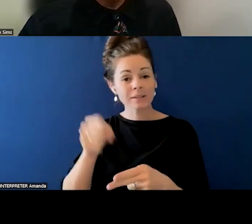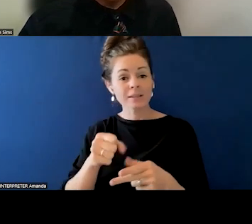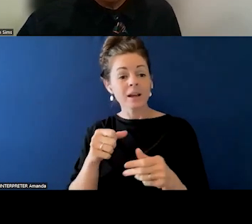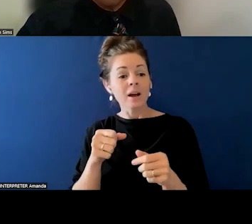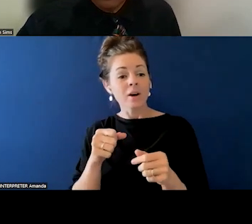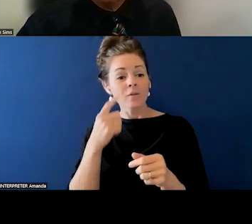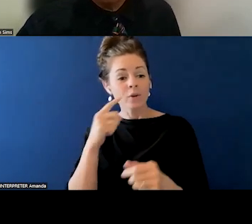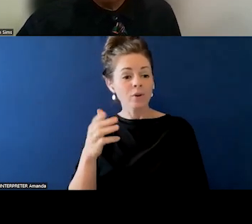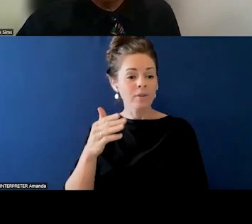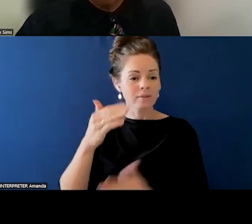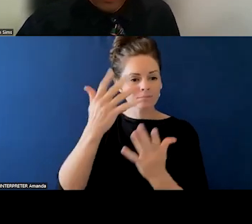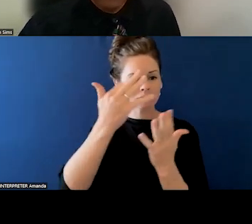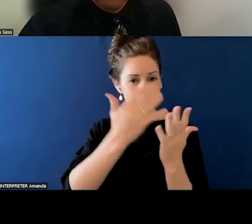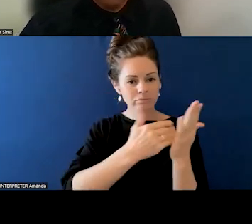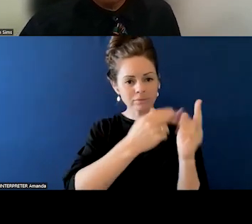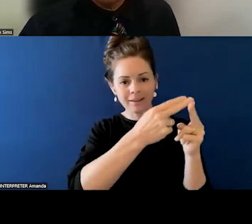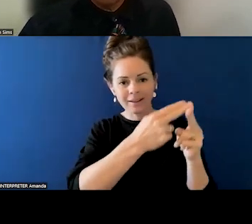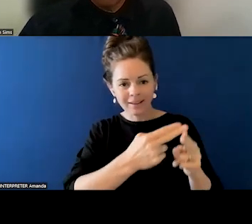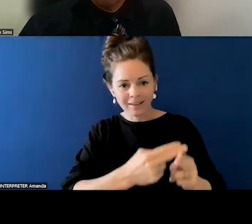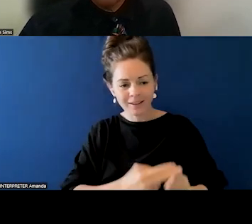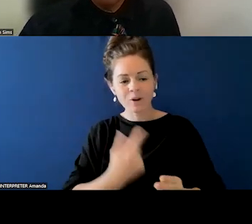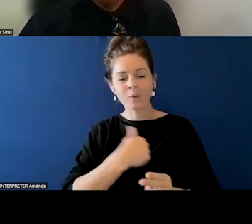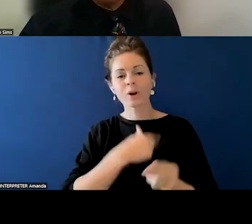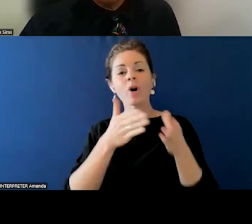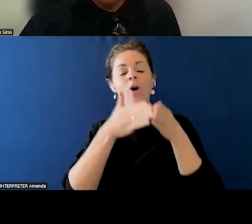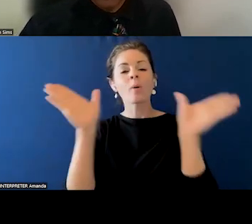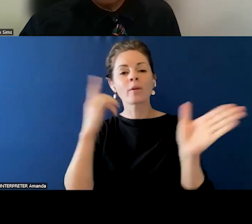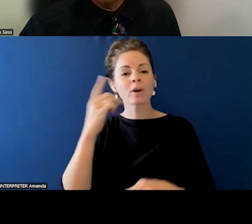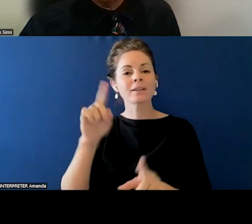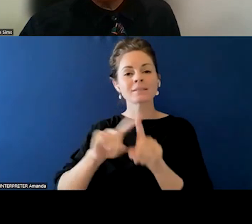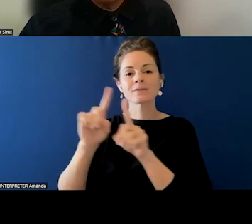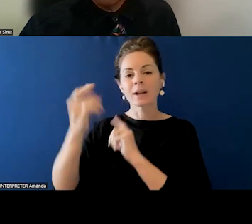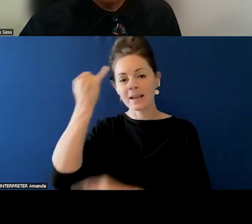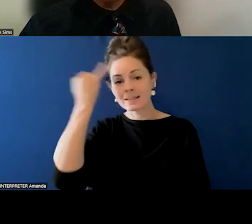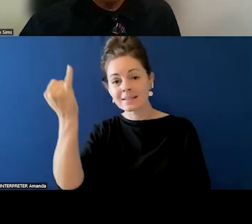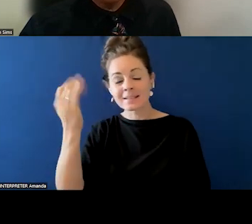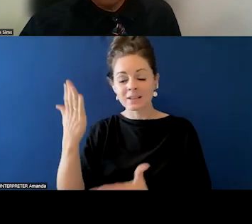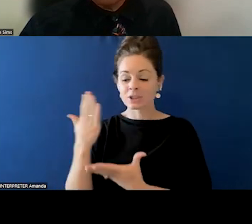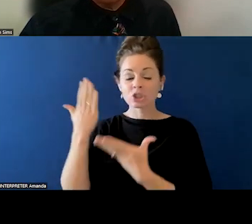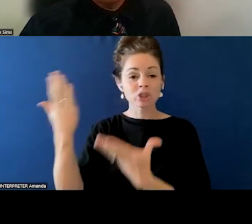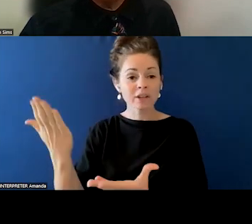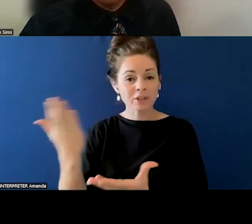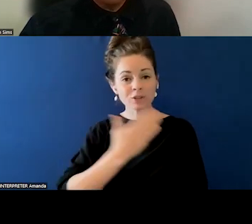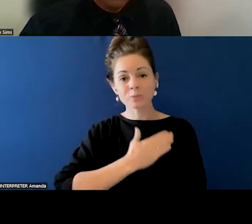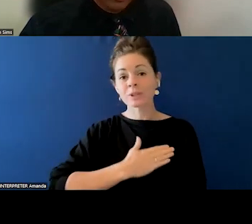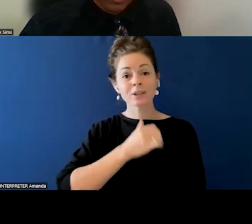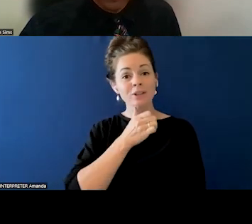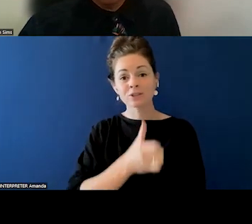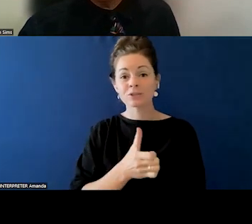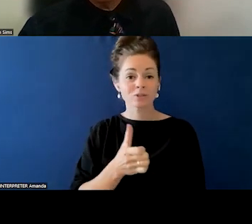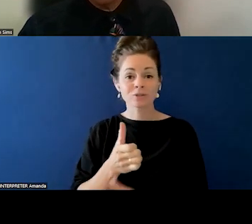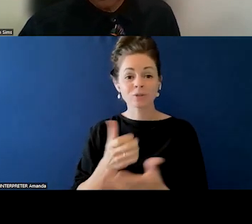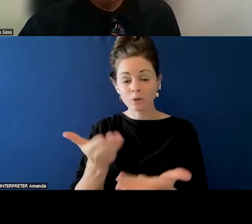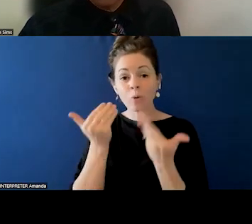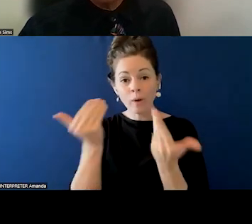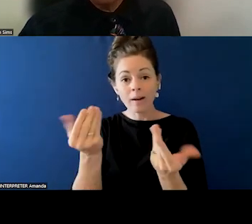you, we are still open for ideas. We're still open for suggestions. So please don't hesitate to place your